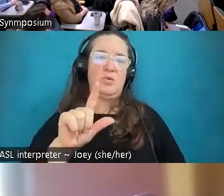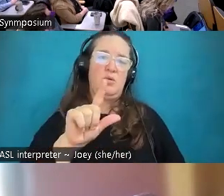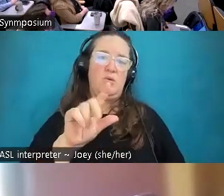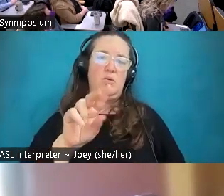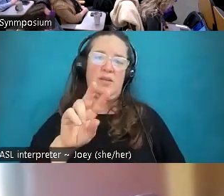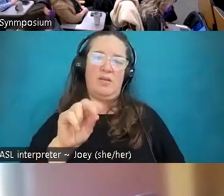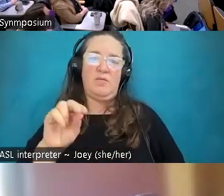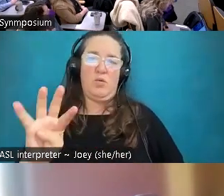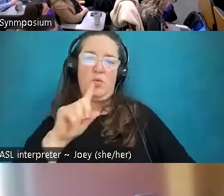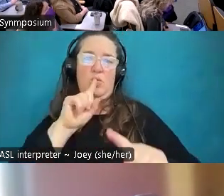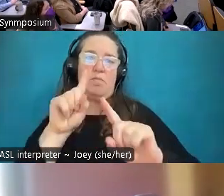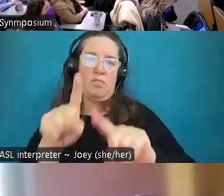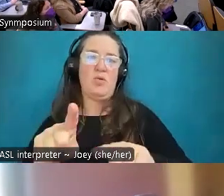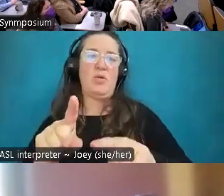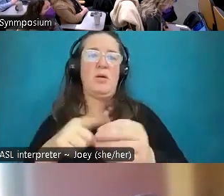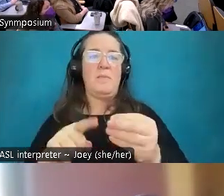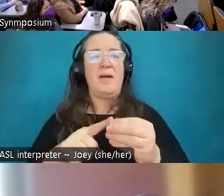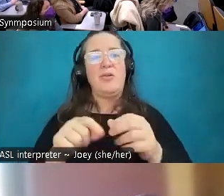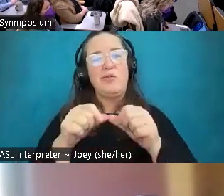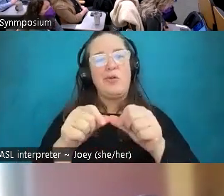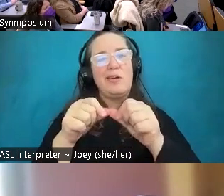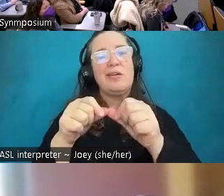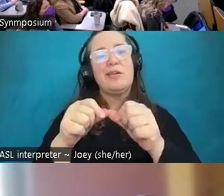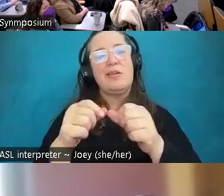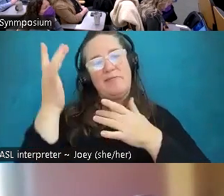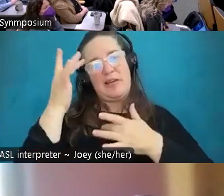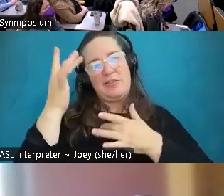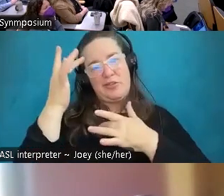infections. Next slide.